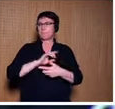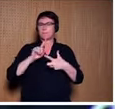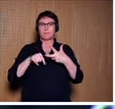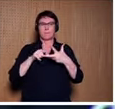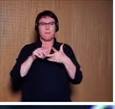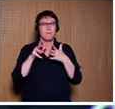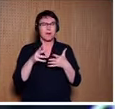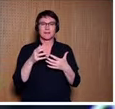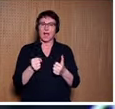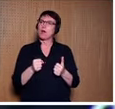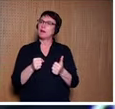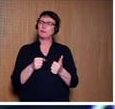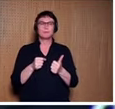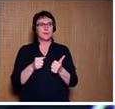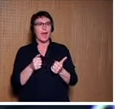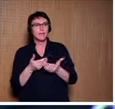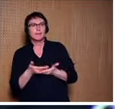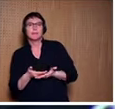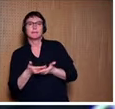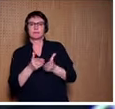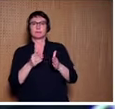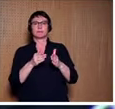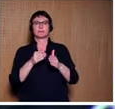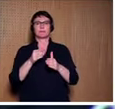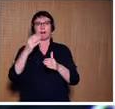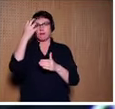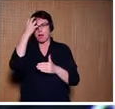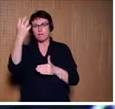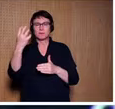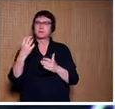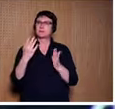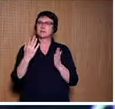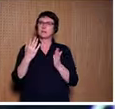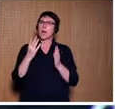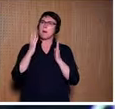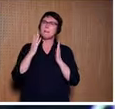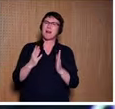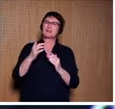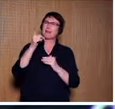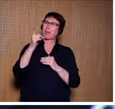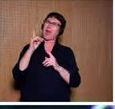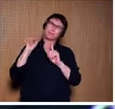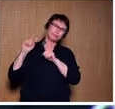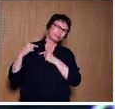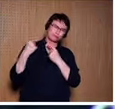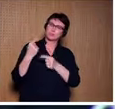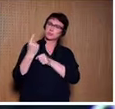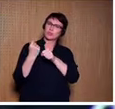the acceptance of authoritarian, unitarian, hegemonistic,